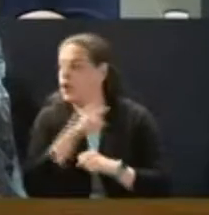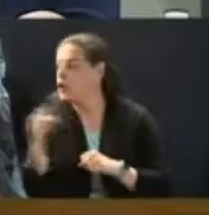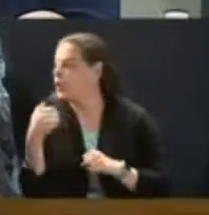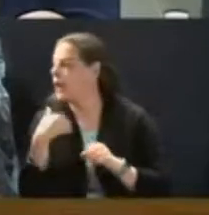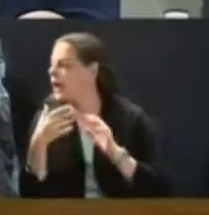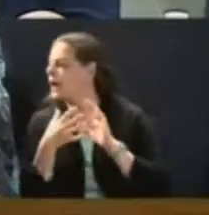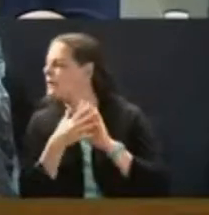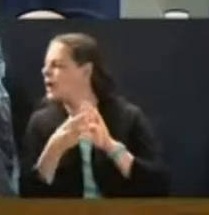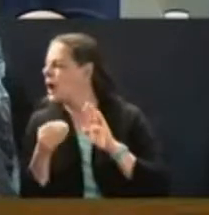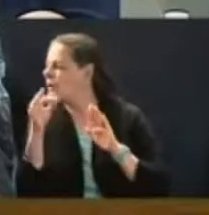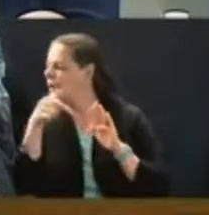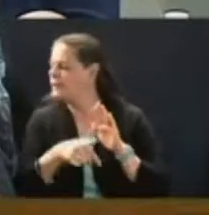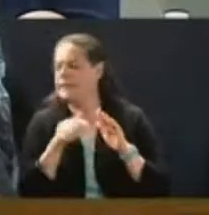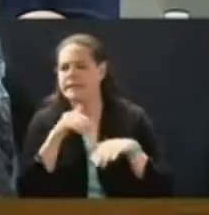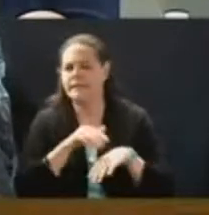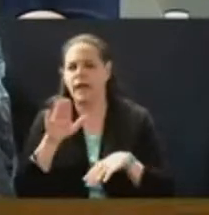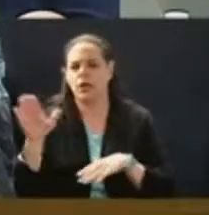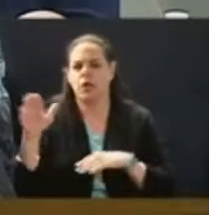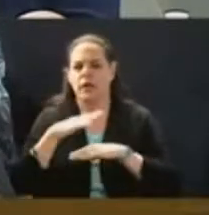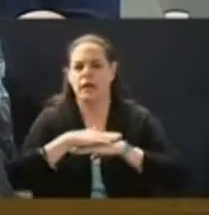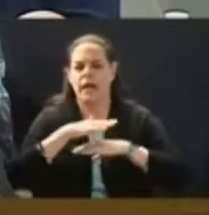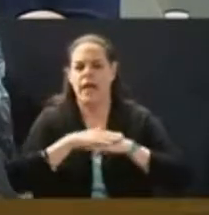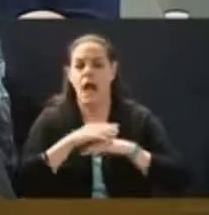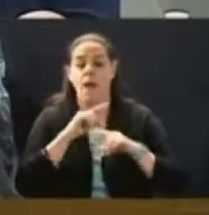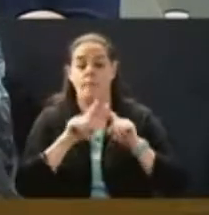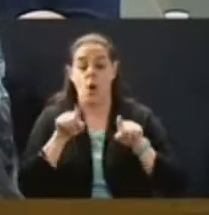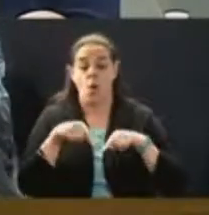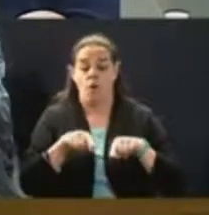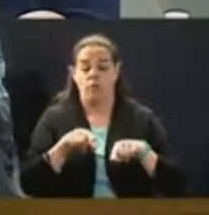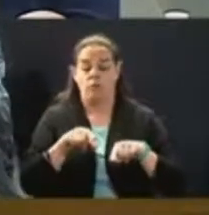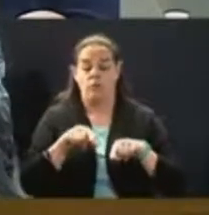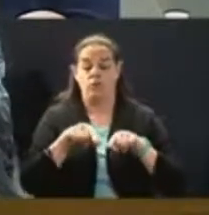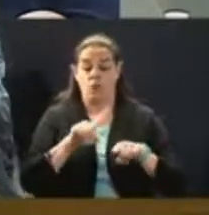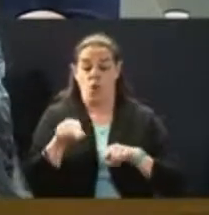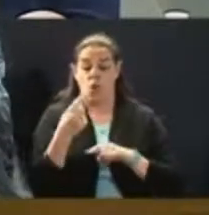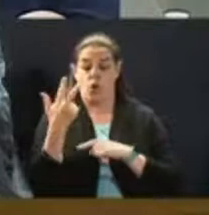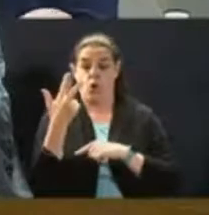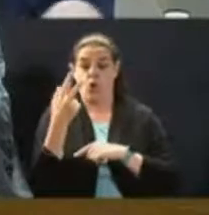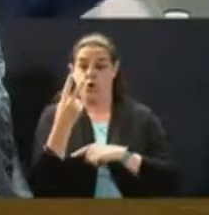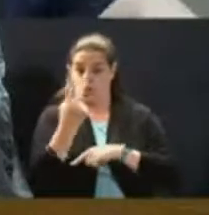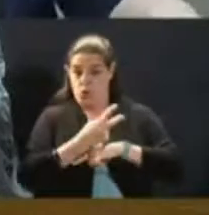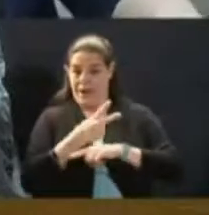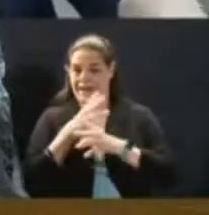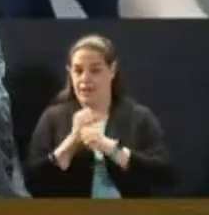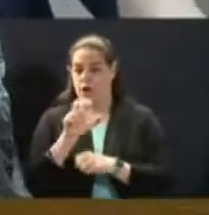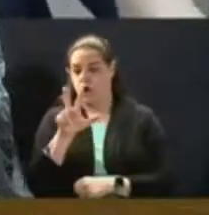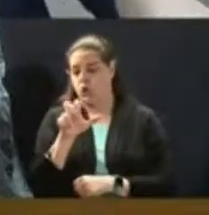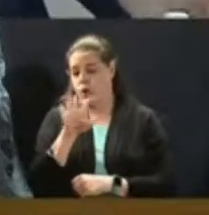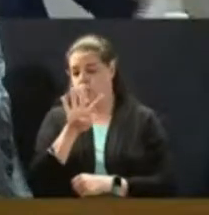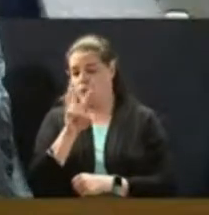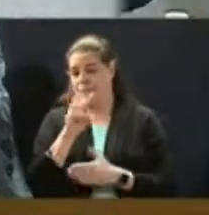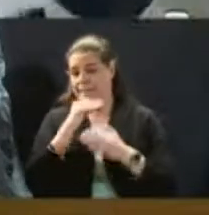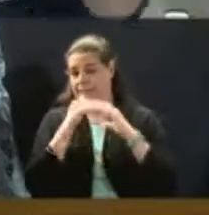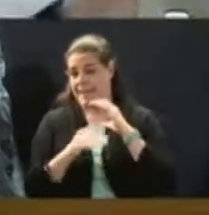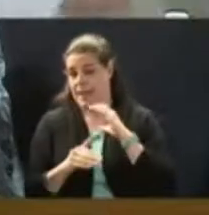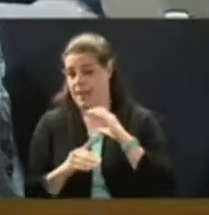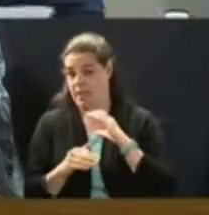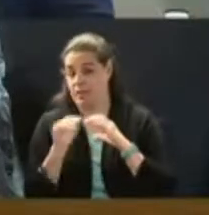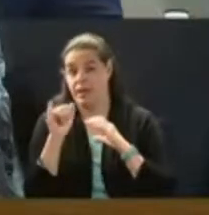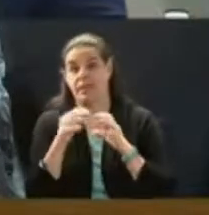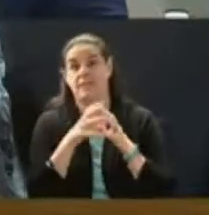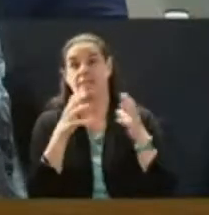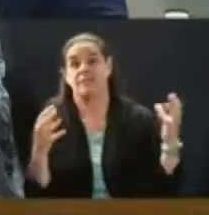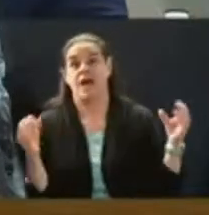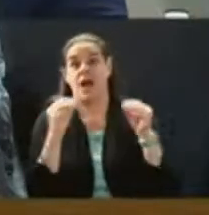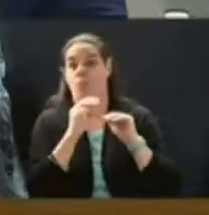chart at your desk. Just in 2 days, I received 346 emails and voicemails, which is way more than